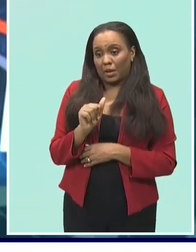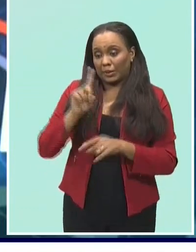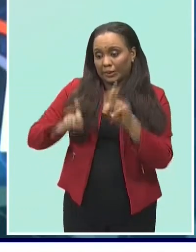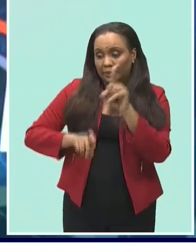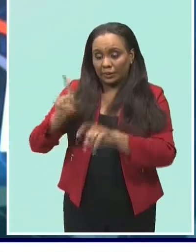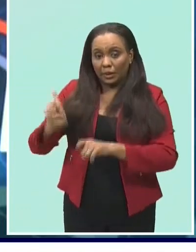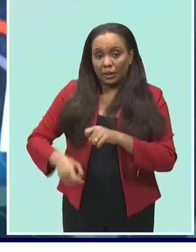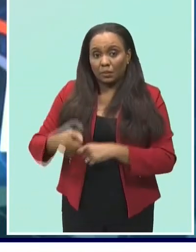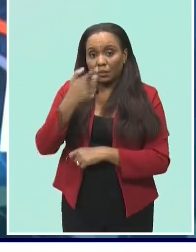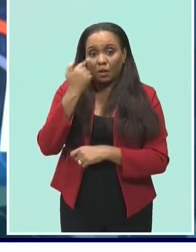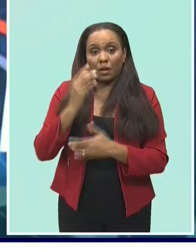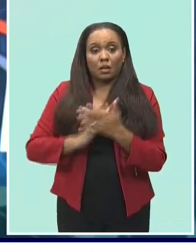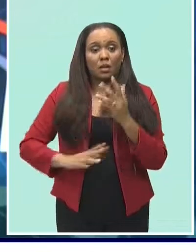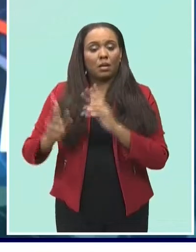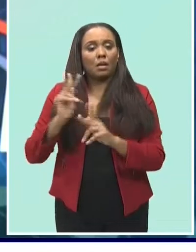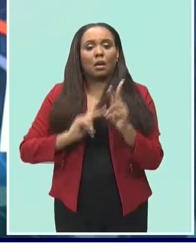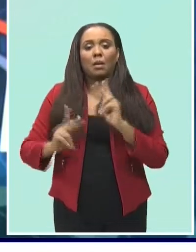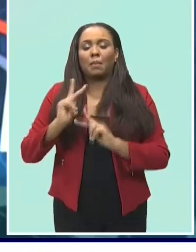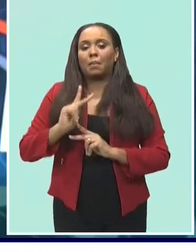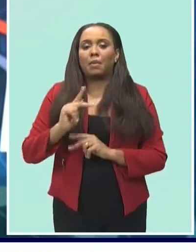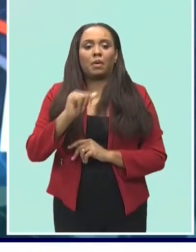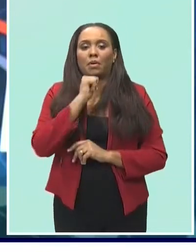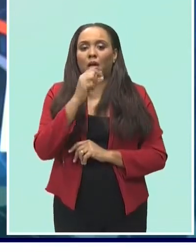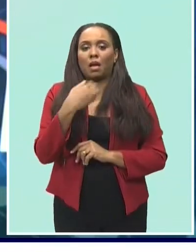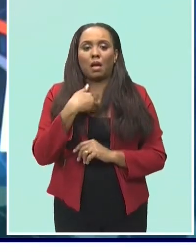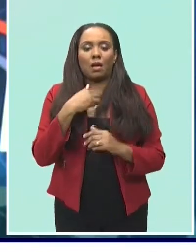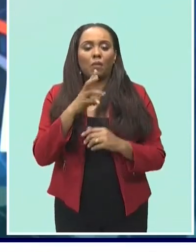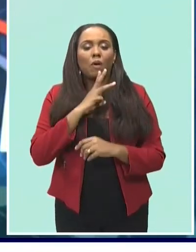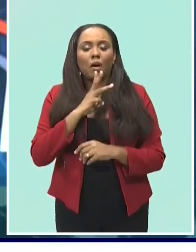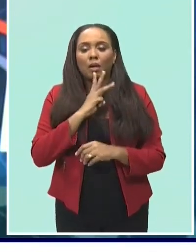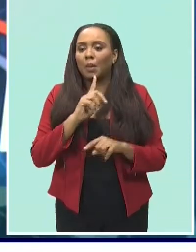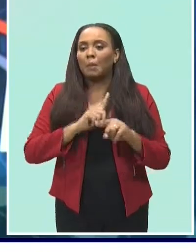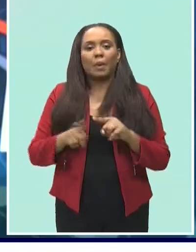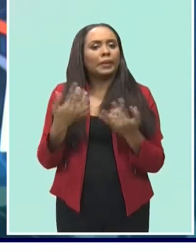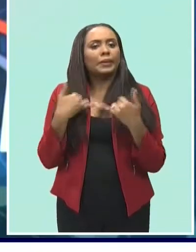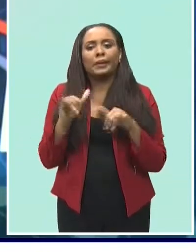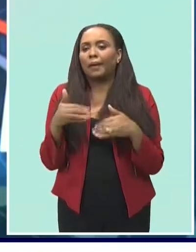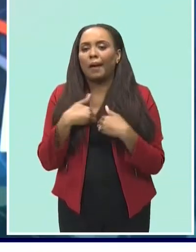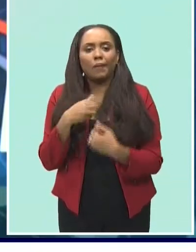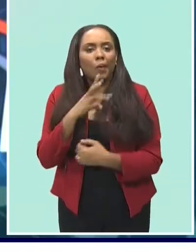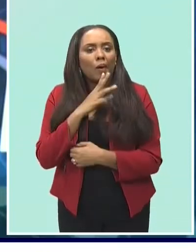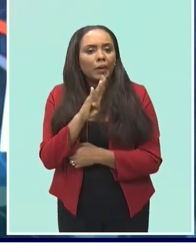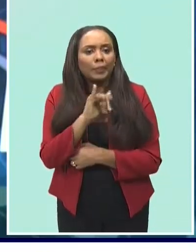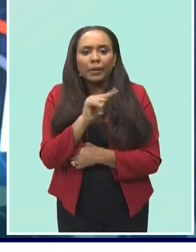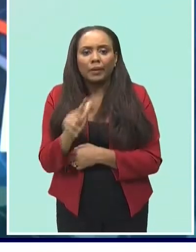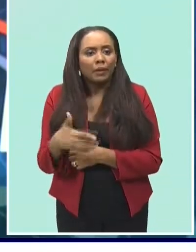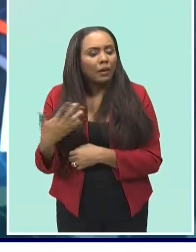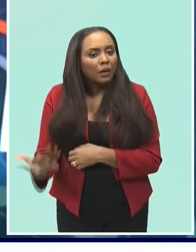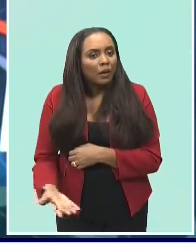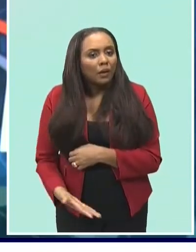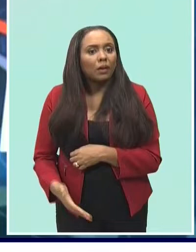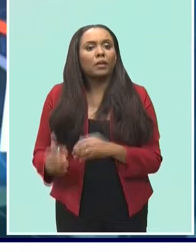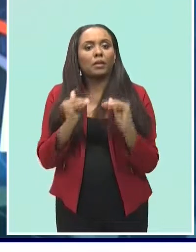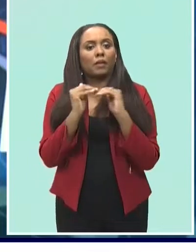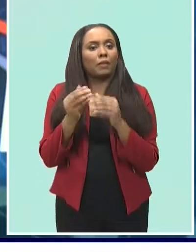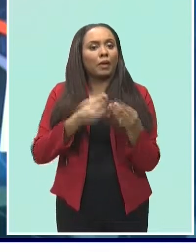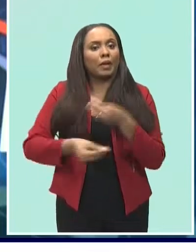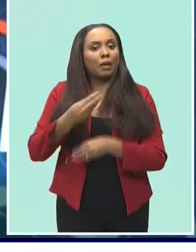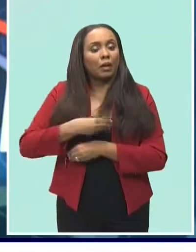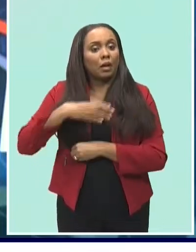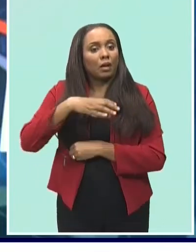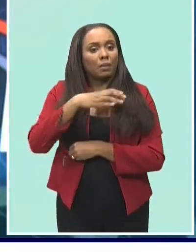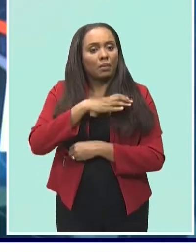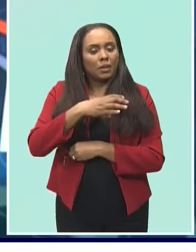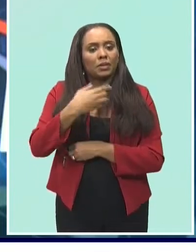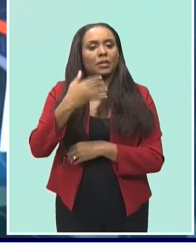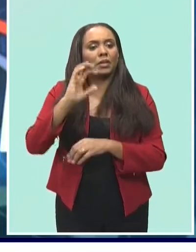have endured significant periods of water outages but are still being billed. Dr. Atherley Akechi says that the FTC has set certain standards